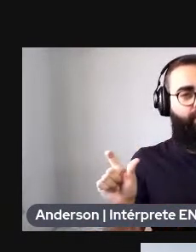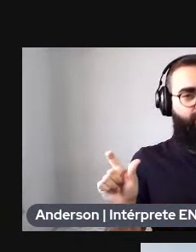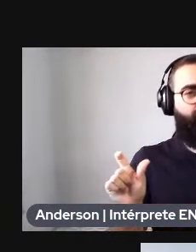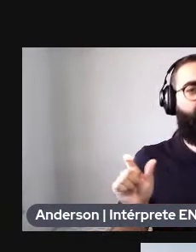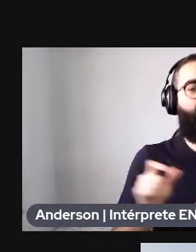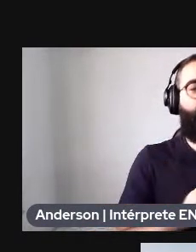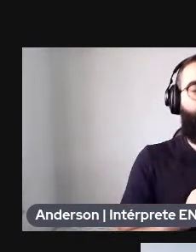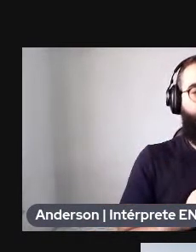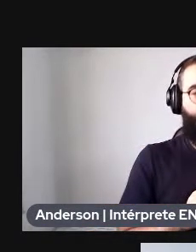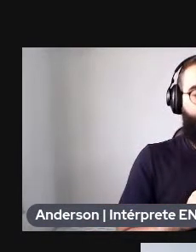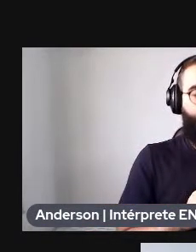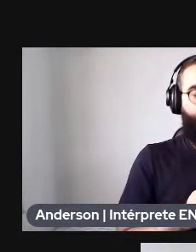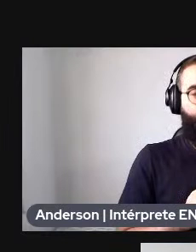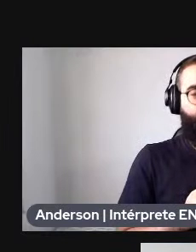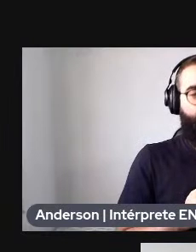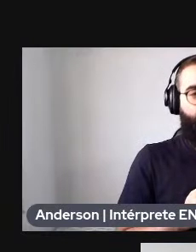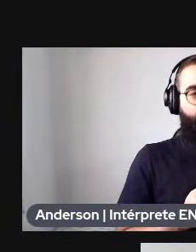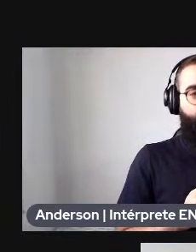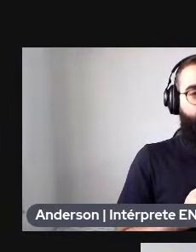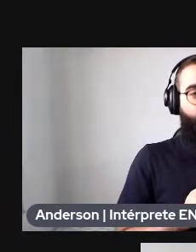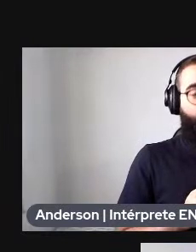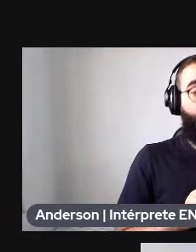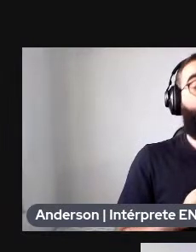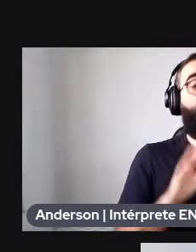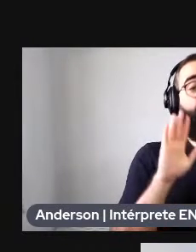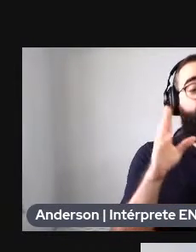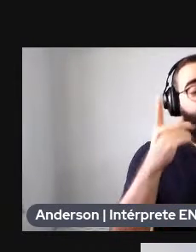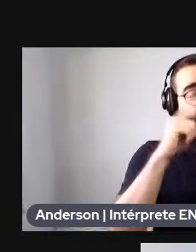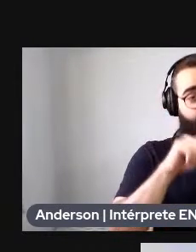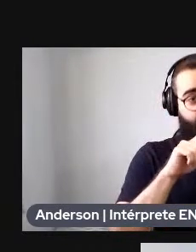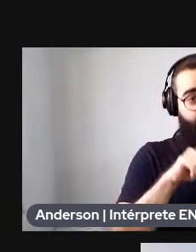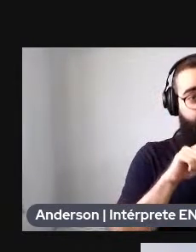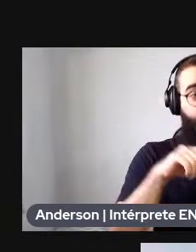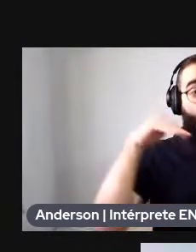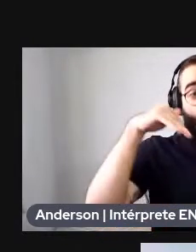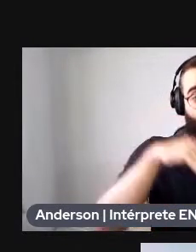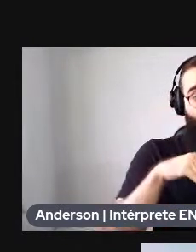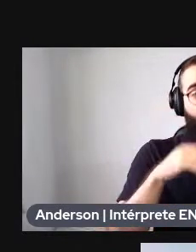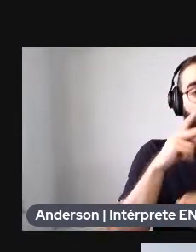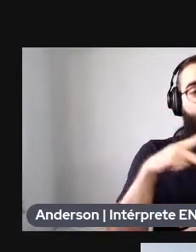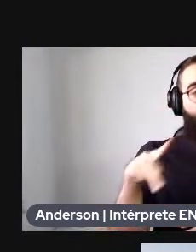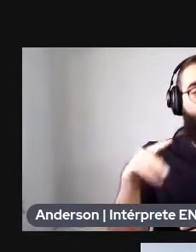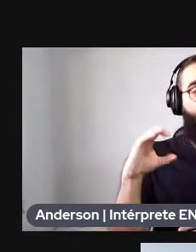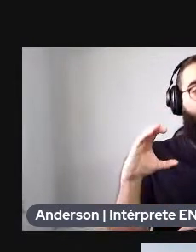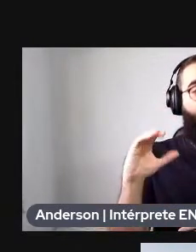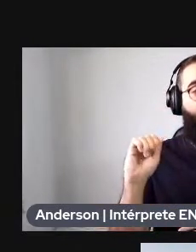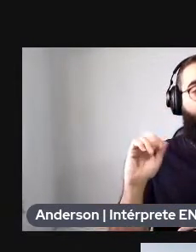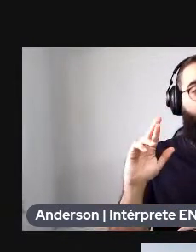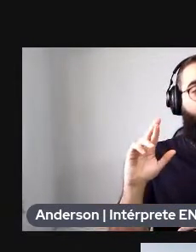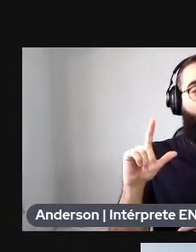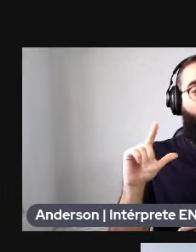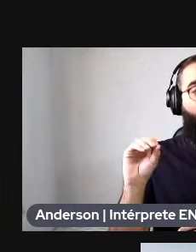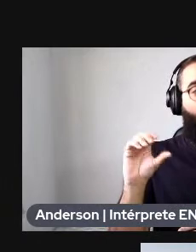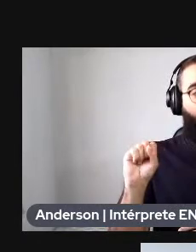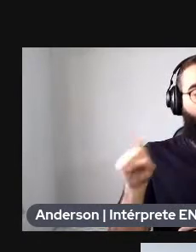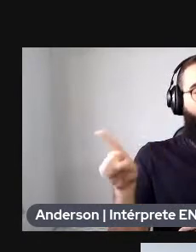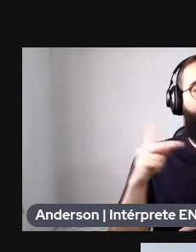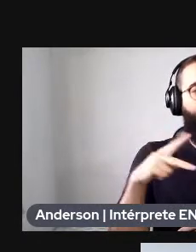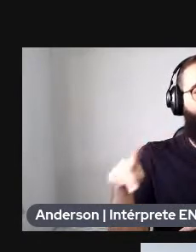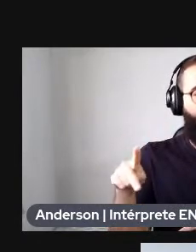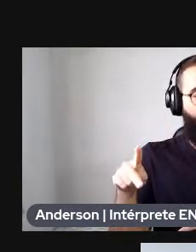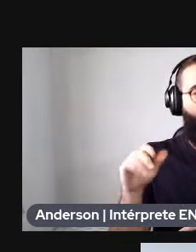Our last speaker is Professor Carlos Gouveia, who is an associate professor